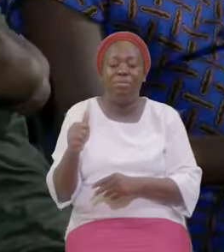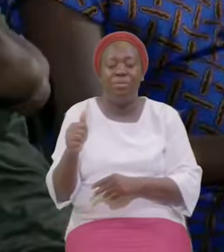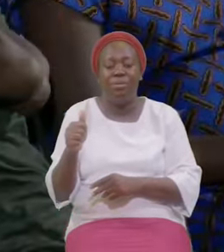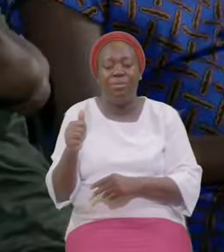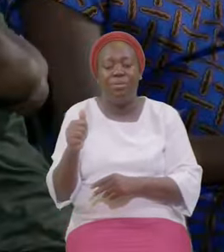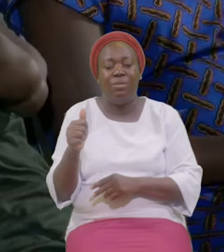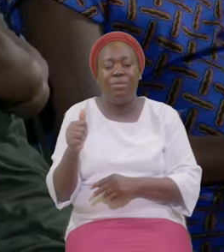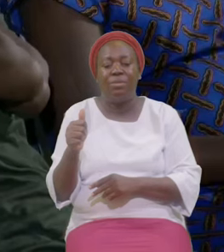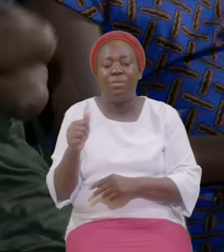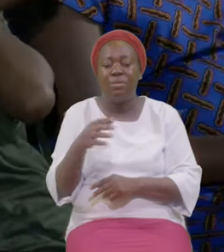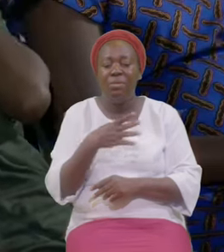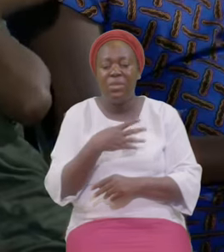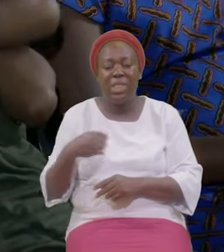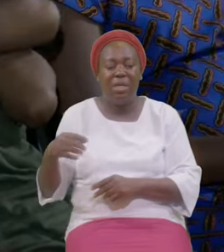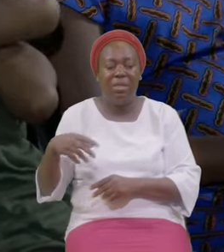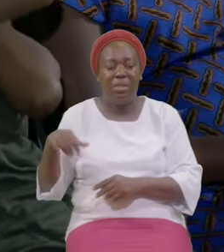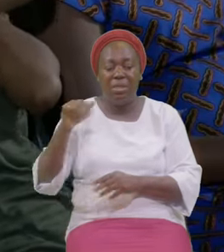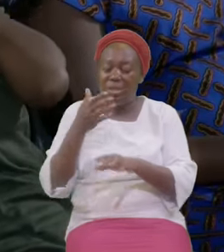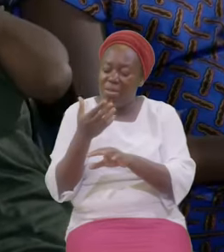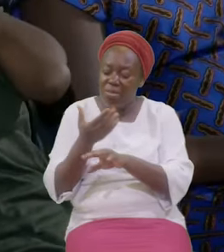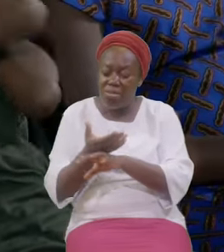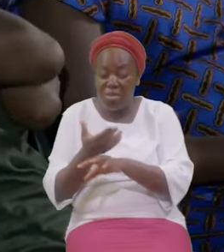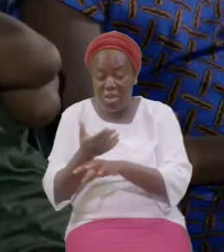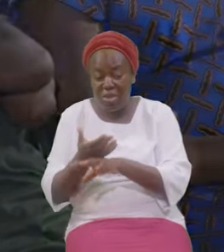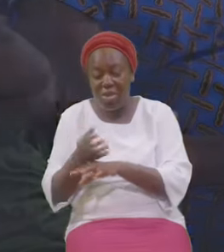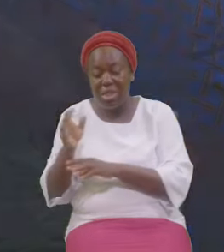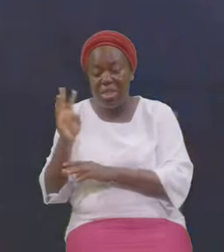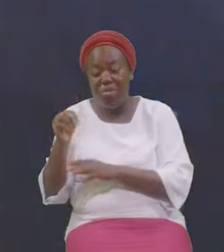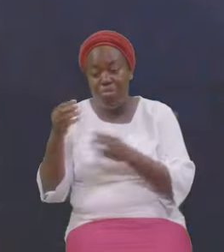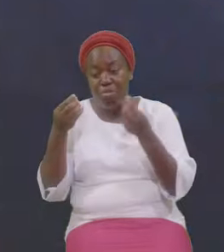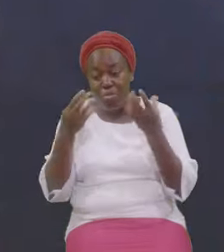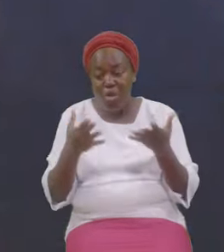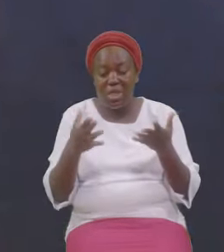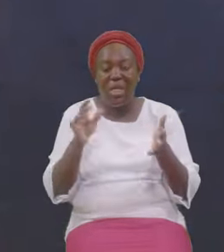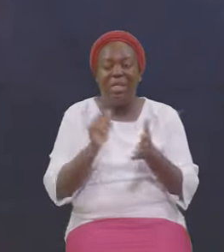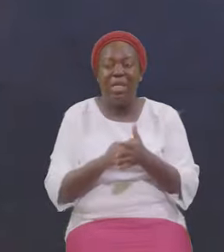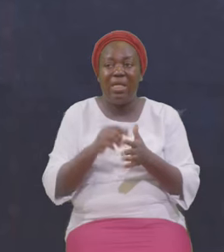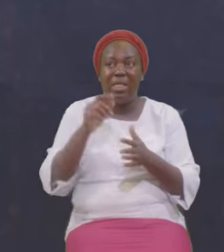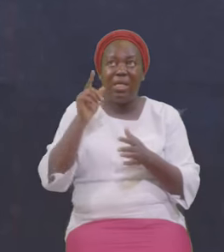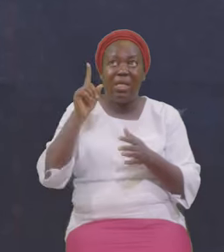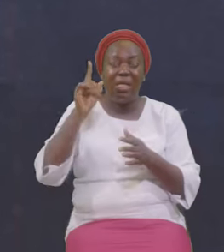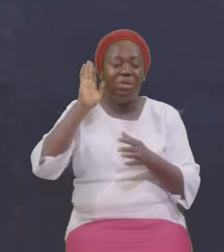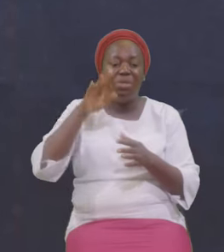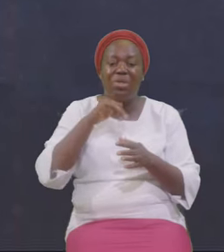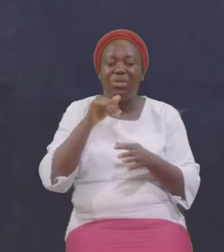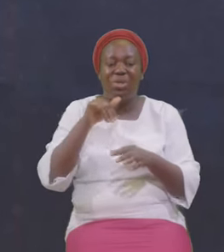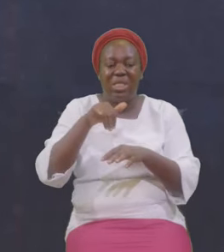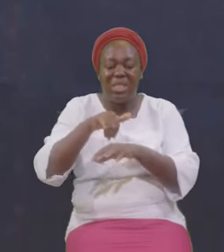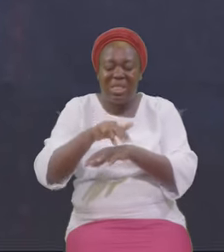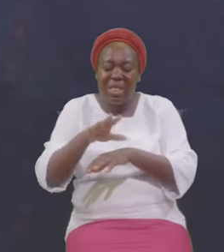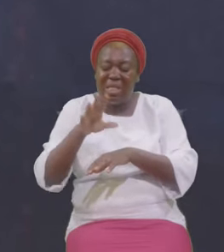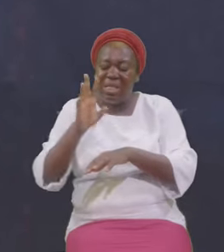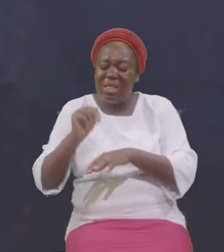he besought him much that he would not send them